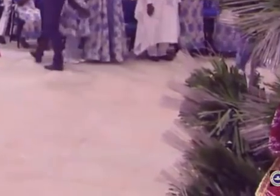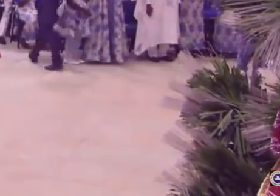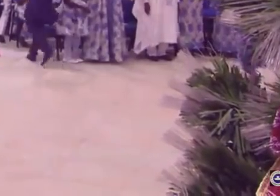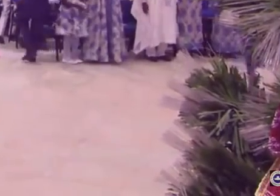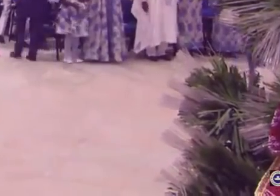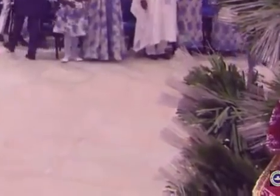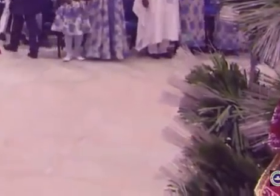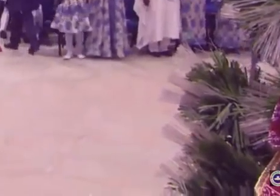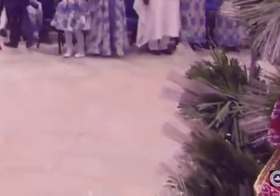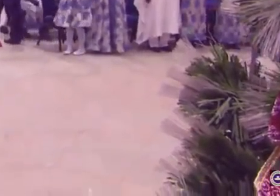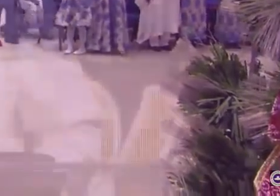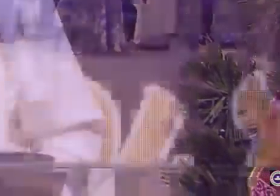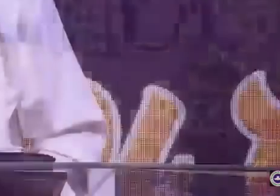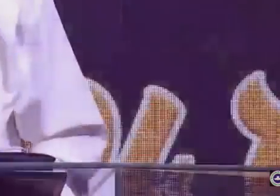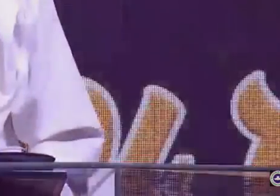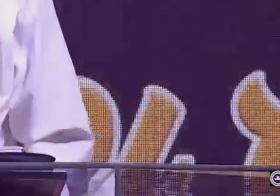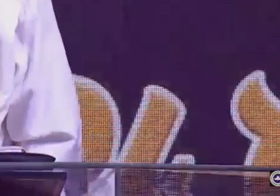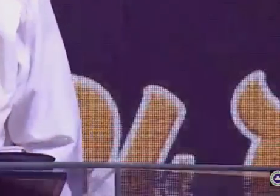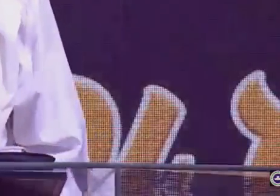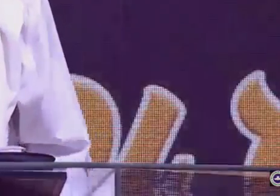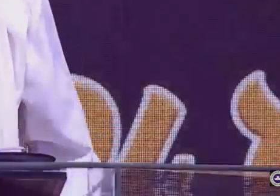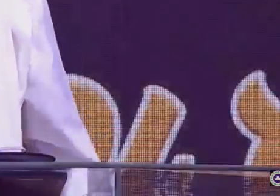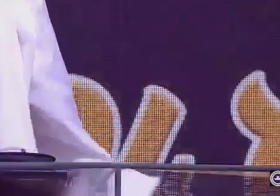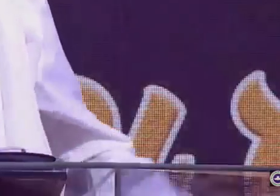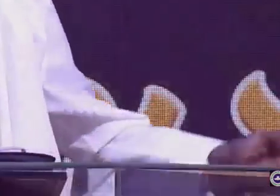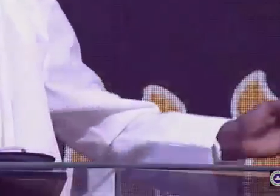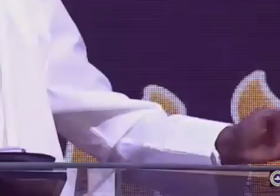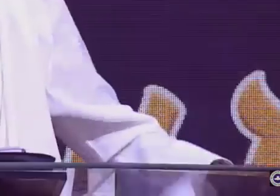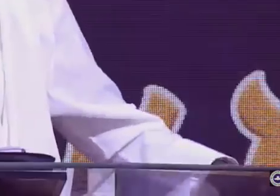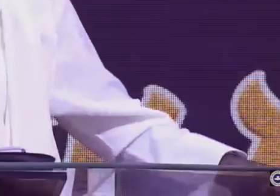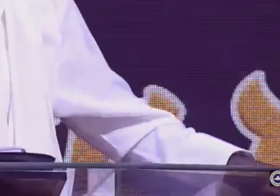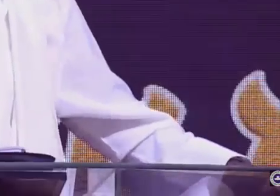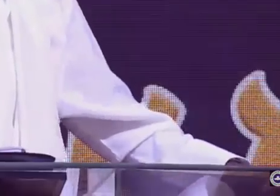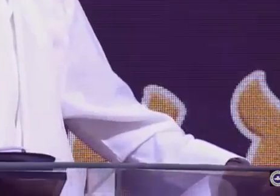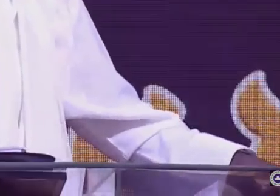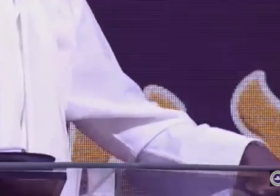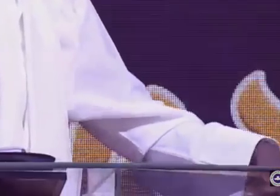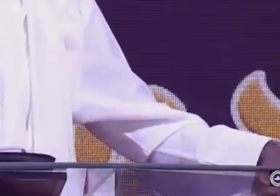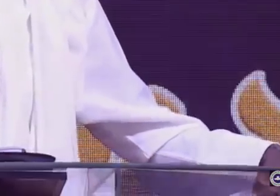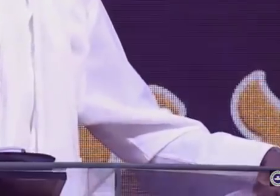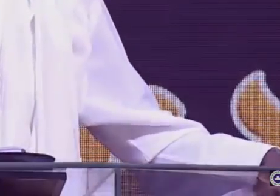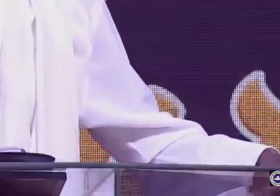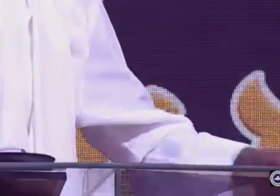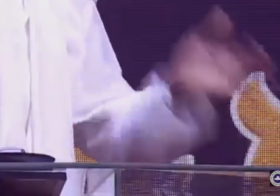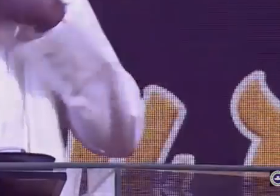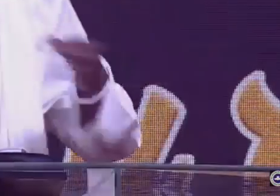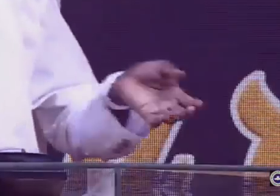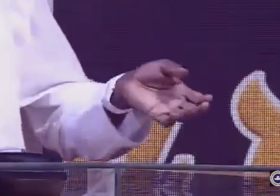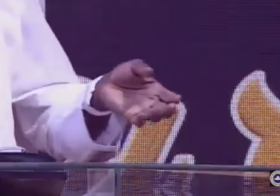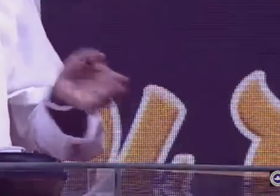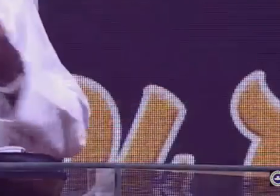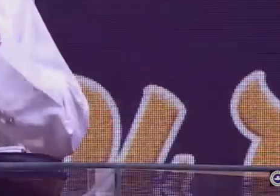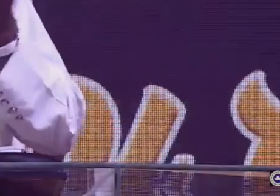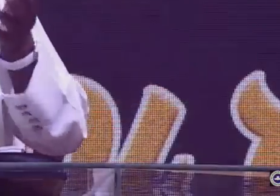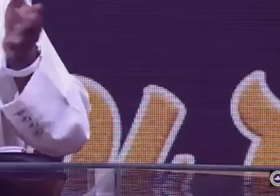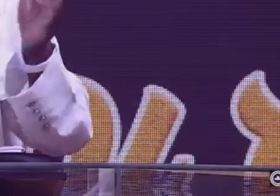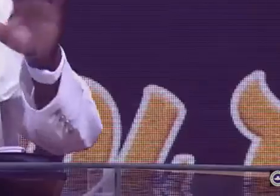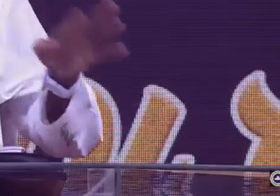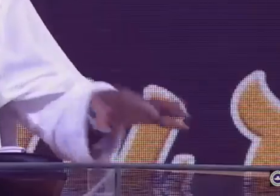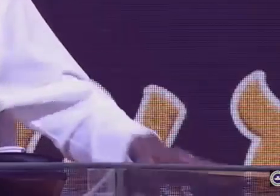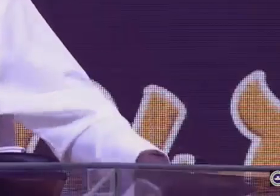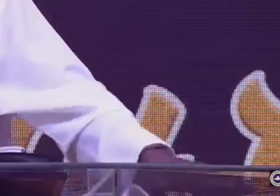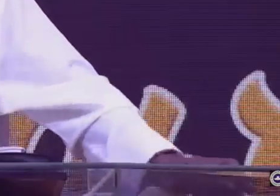I once told you the testimony of one of our sisters. She